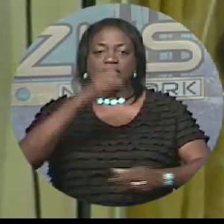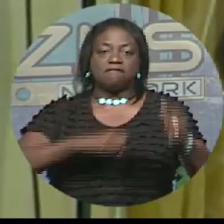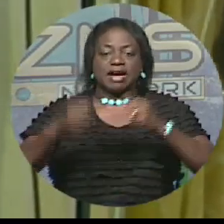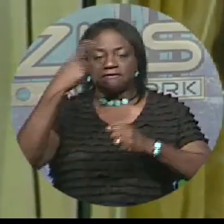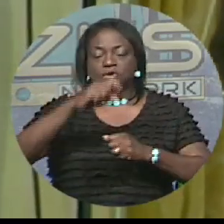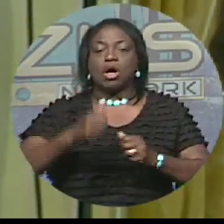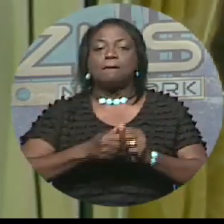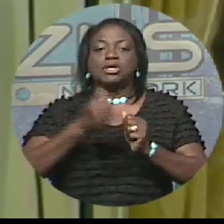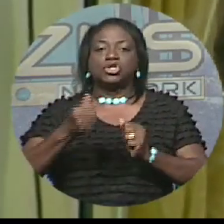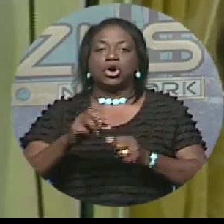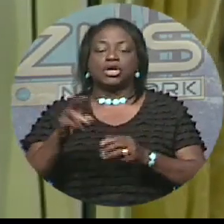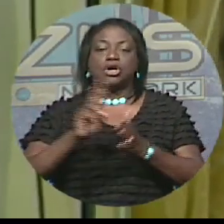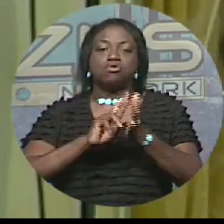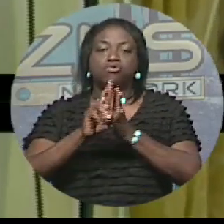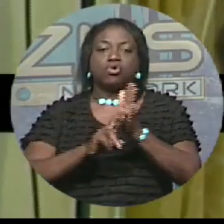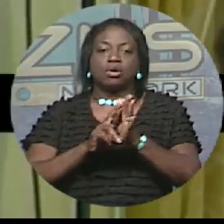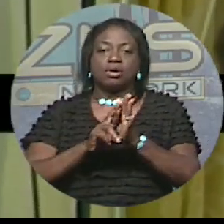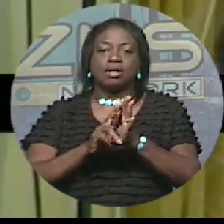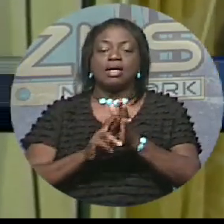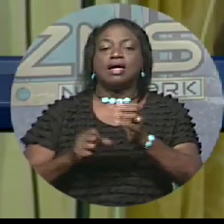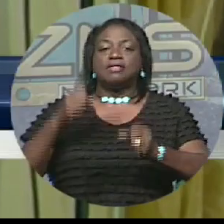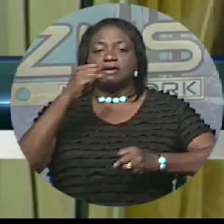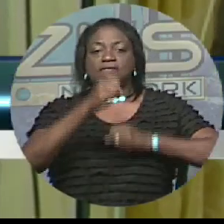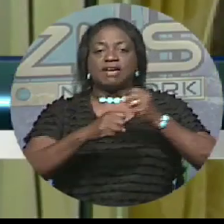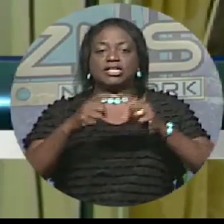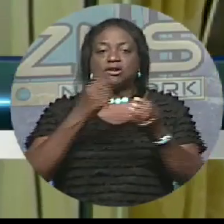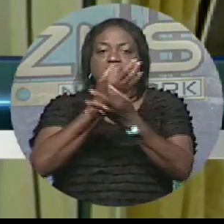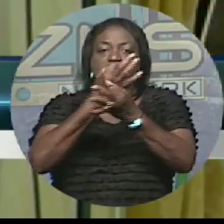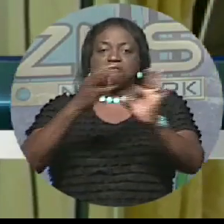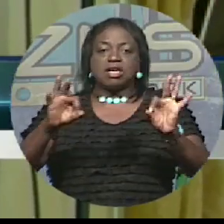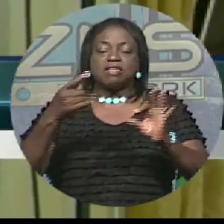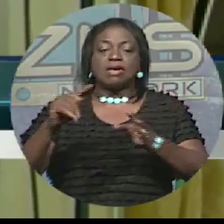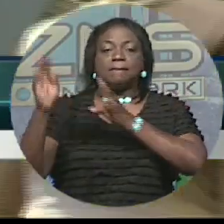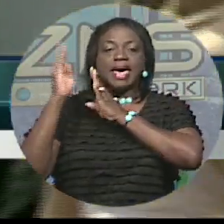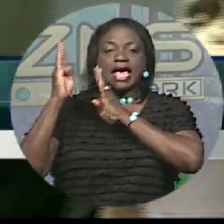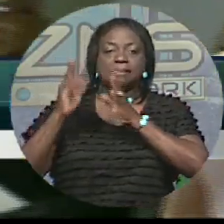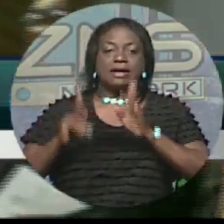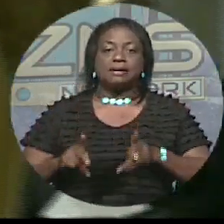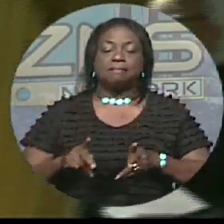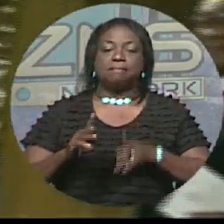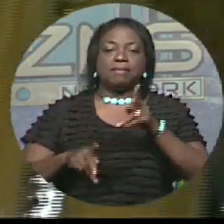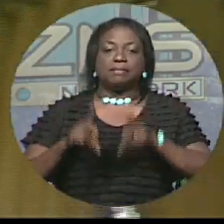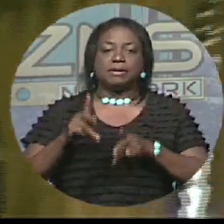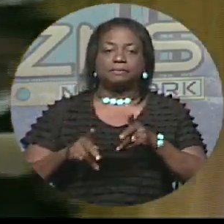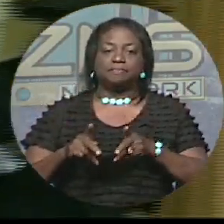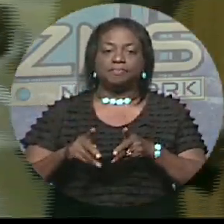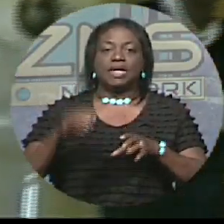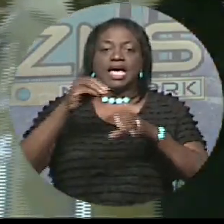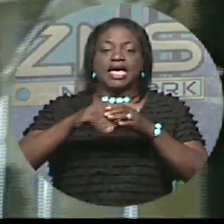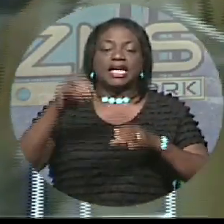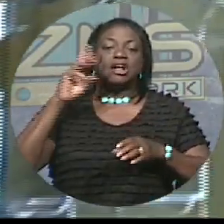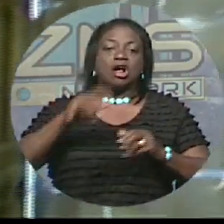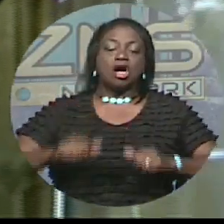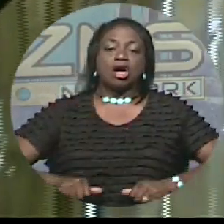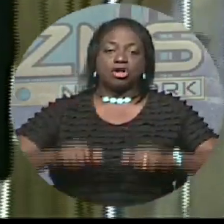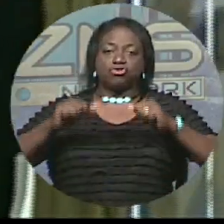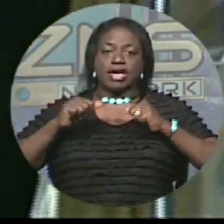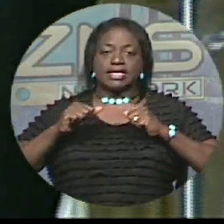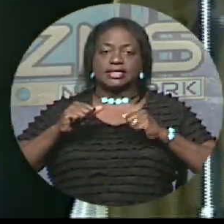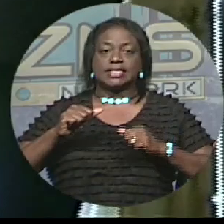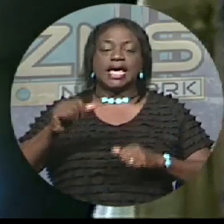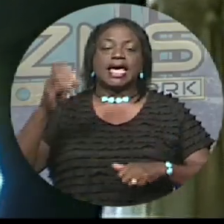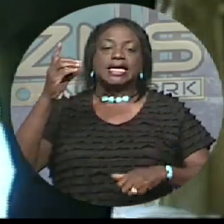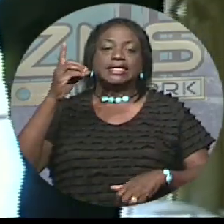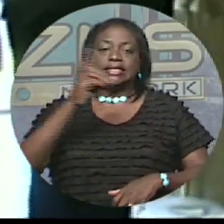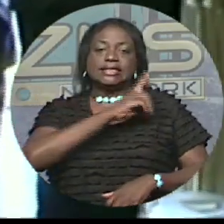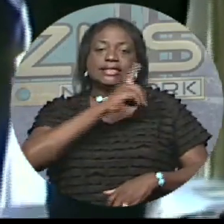The fight to free the Bahamian people from political, economic, and social degradation. In her inauguration address, Her Excellency Dame Marguerite